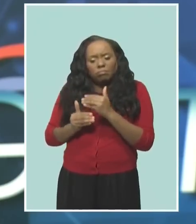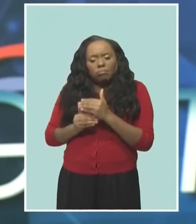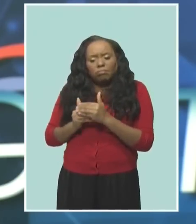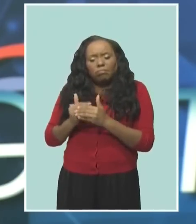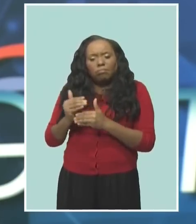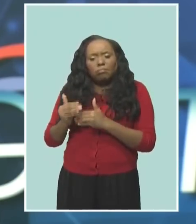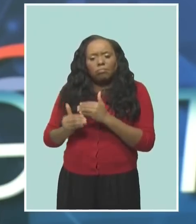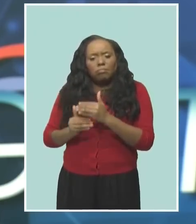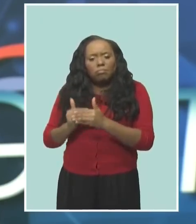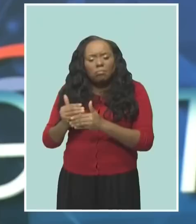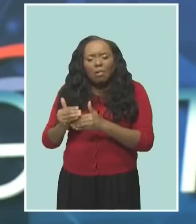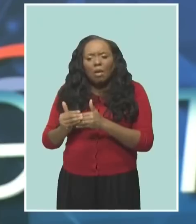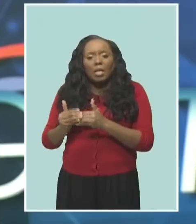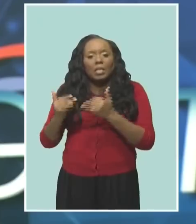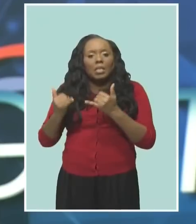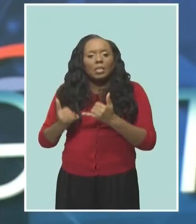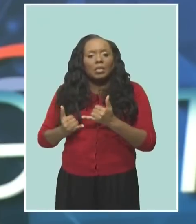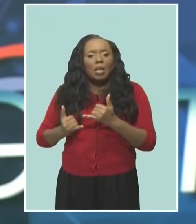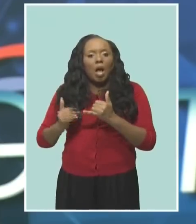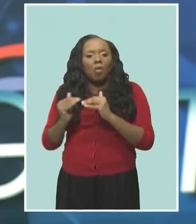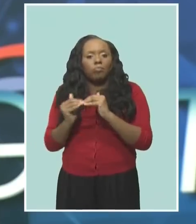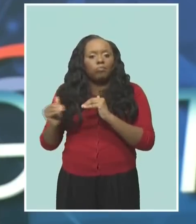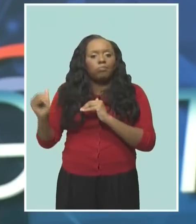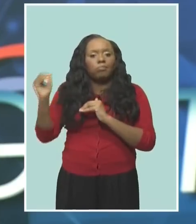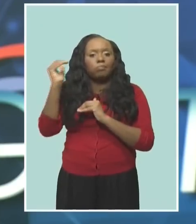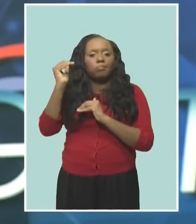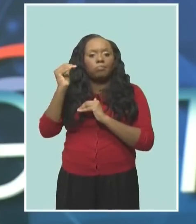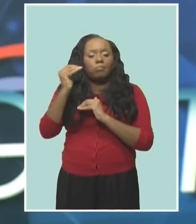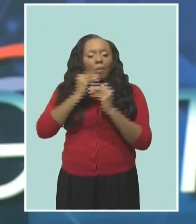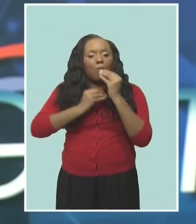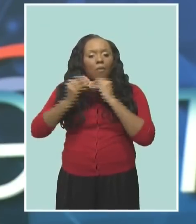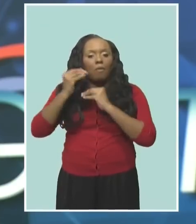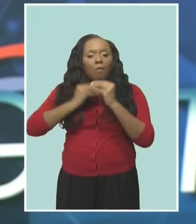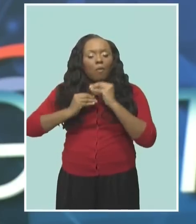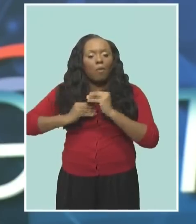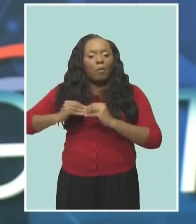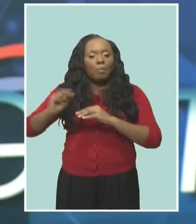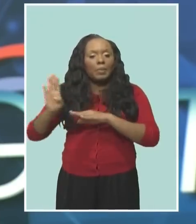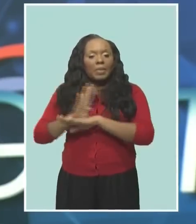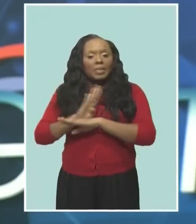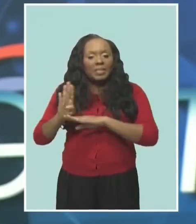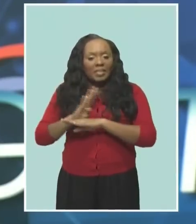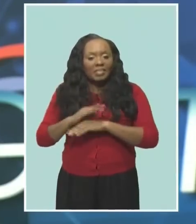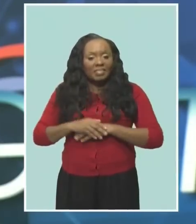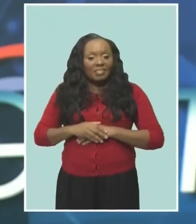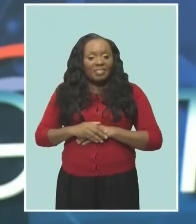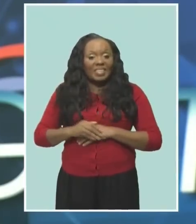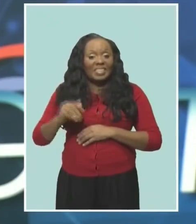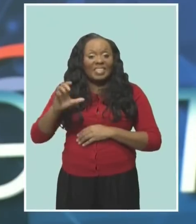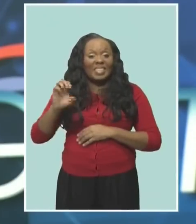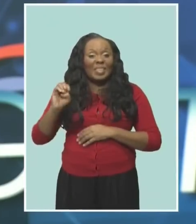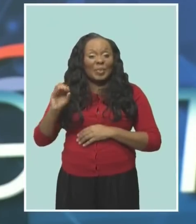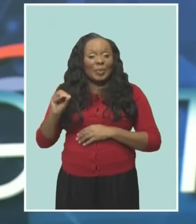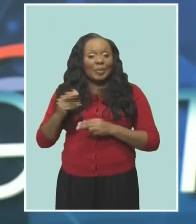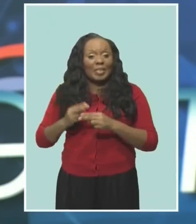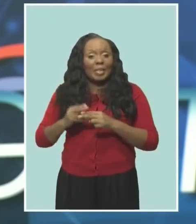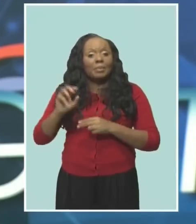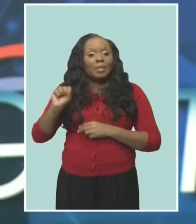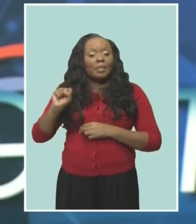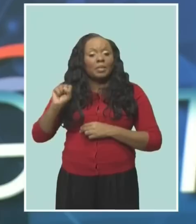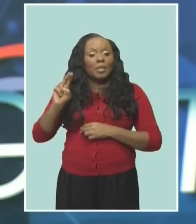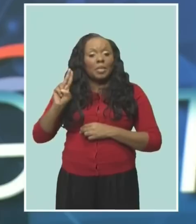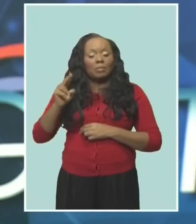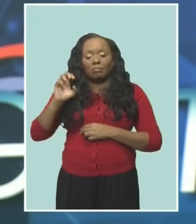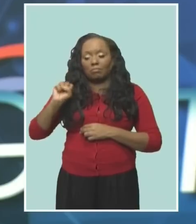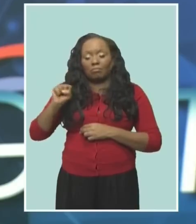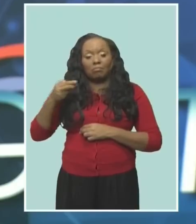is Delicious Treats, the brainchild of owner and Chief Executive Officer Shauna Rollins. On tonight's Yes Business Report, she traces